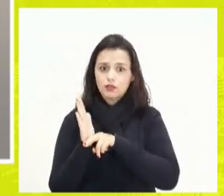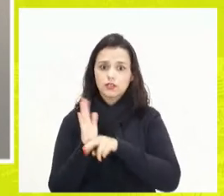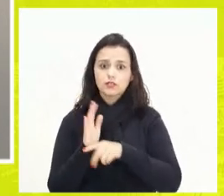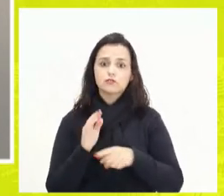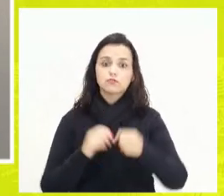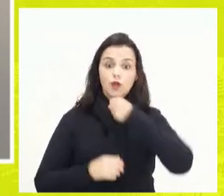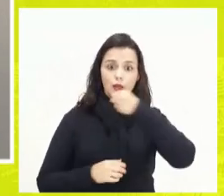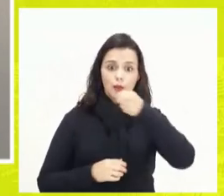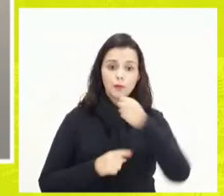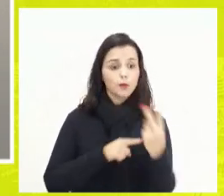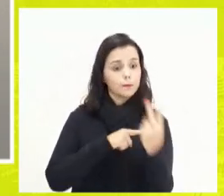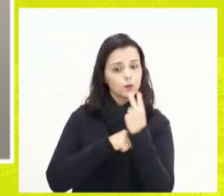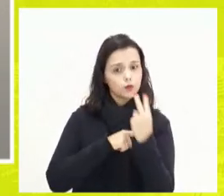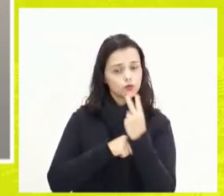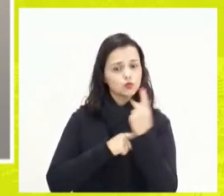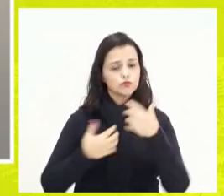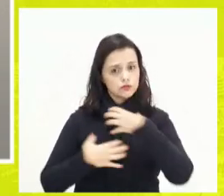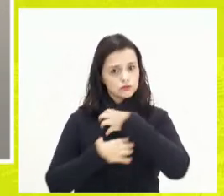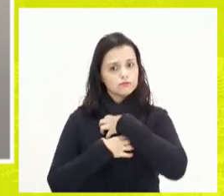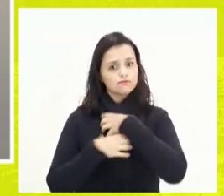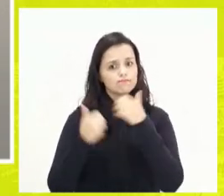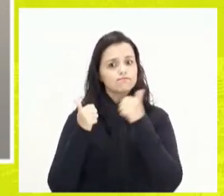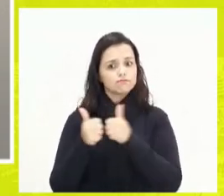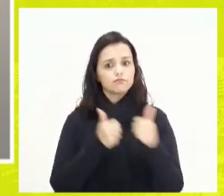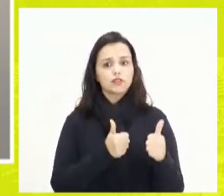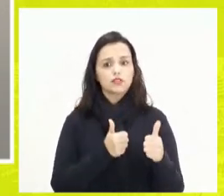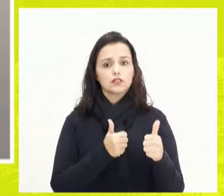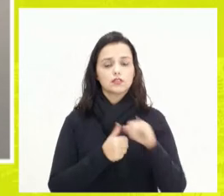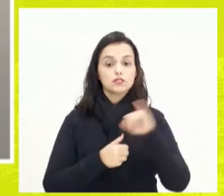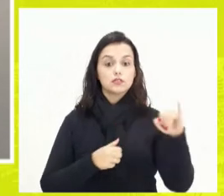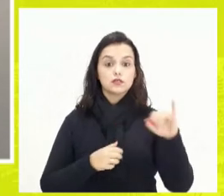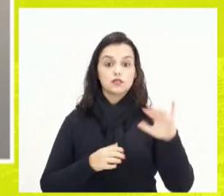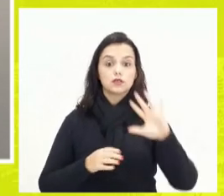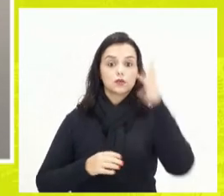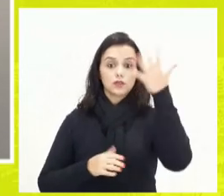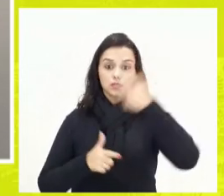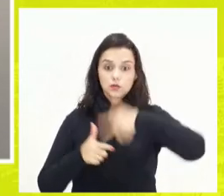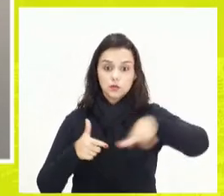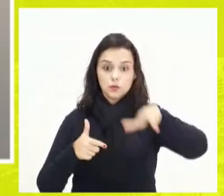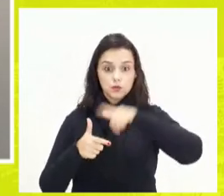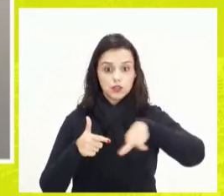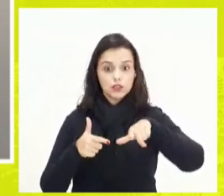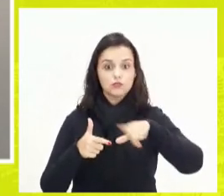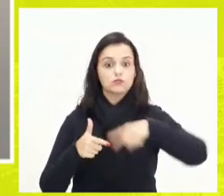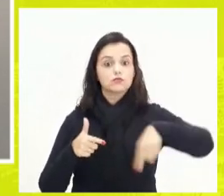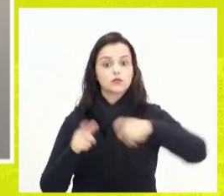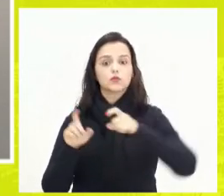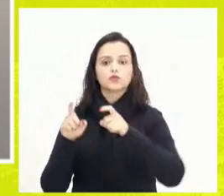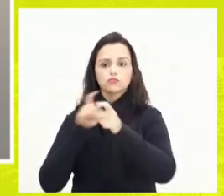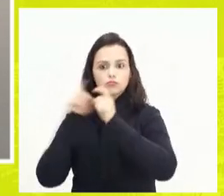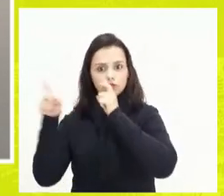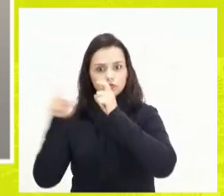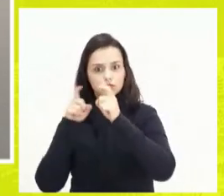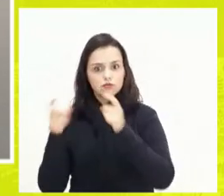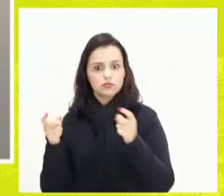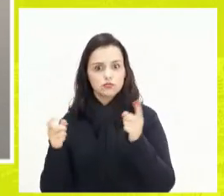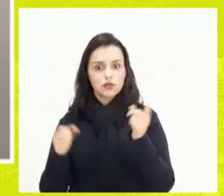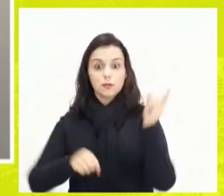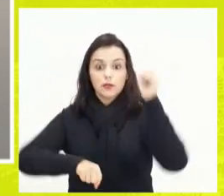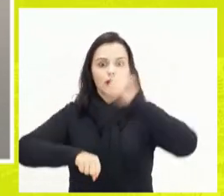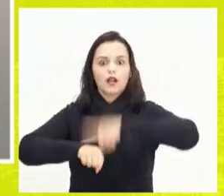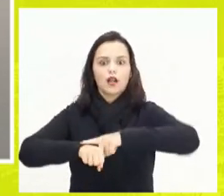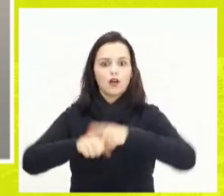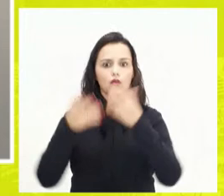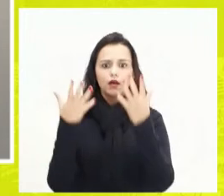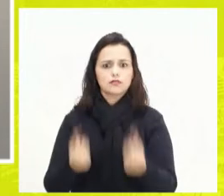reporter to feel secure protected and if there's a problem with their working that they must they